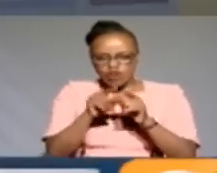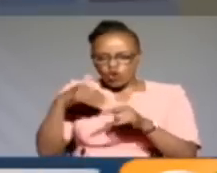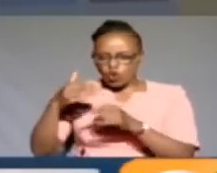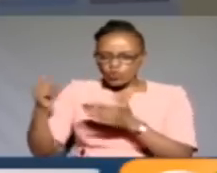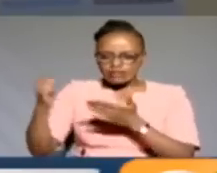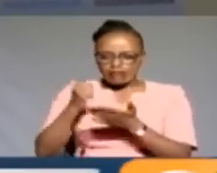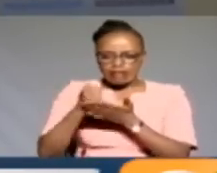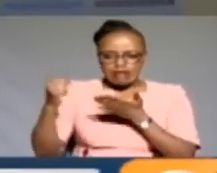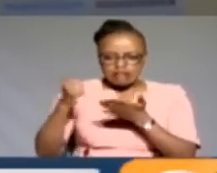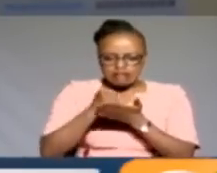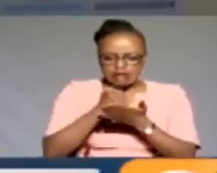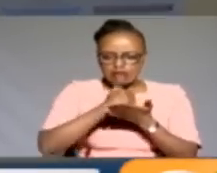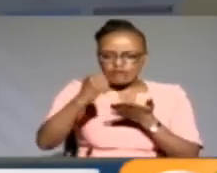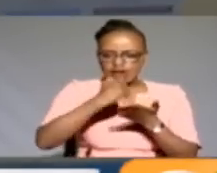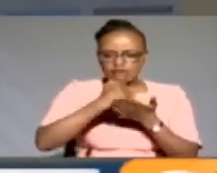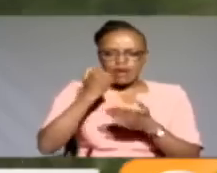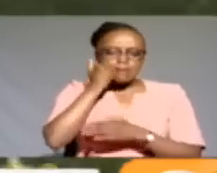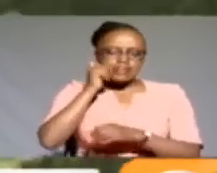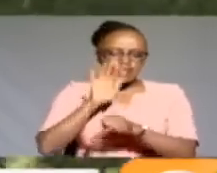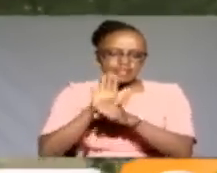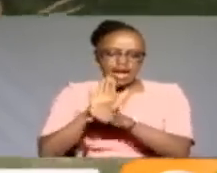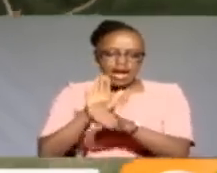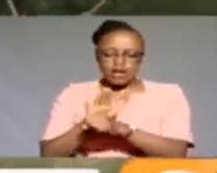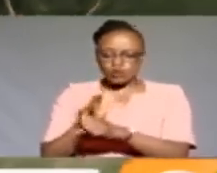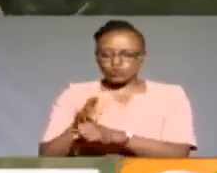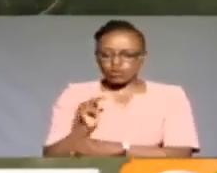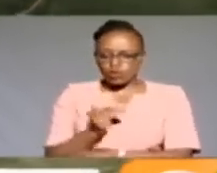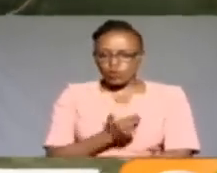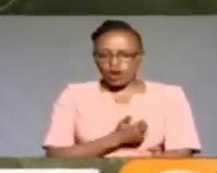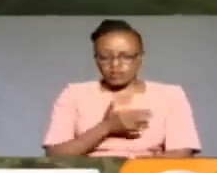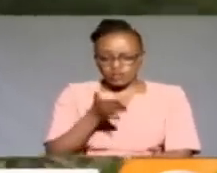to us following snake bite and venomation.